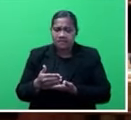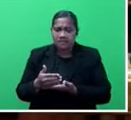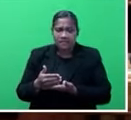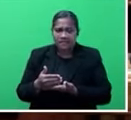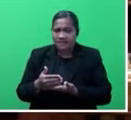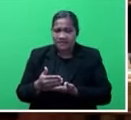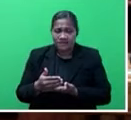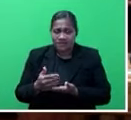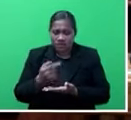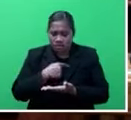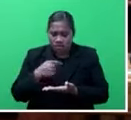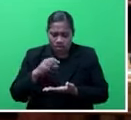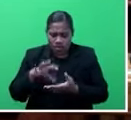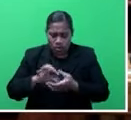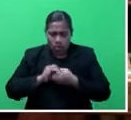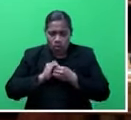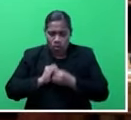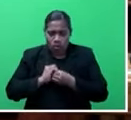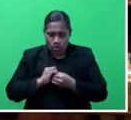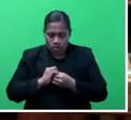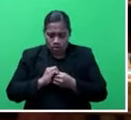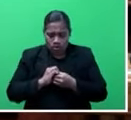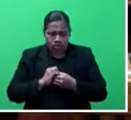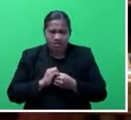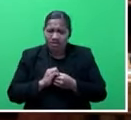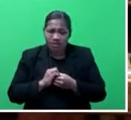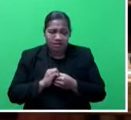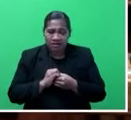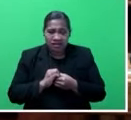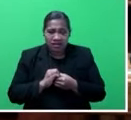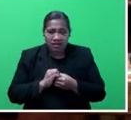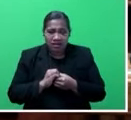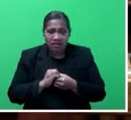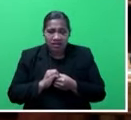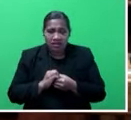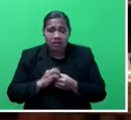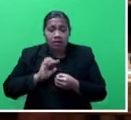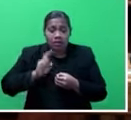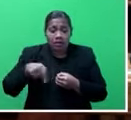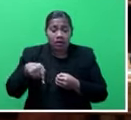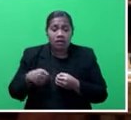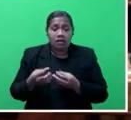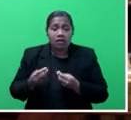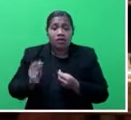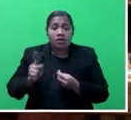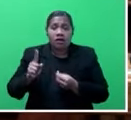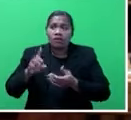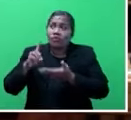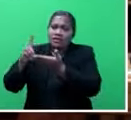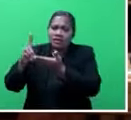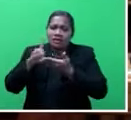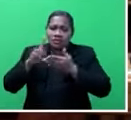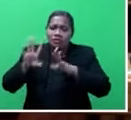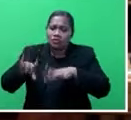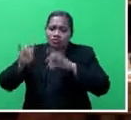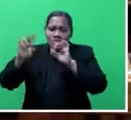not earn it by ourselves, but was the result of aid and donation from